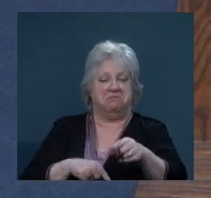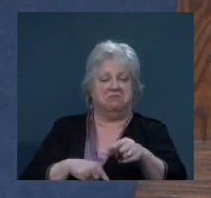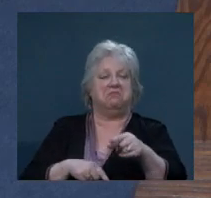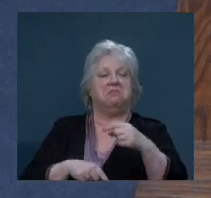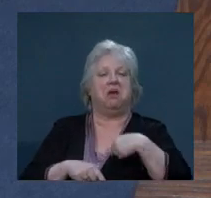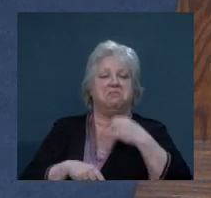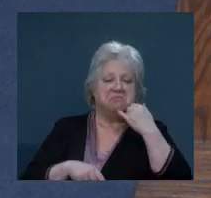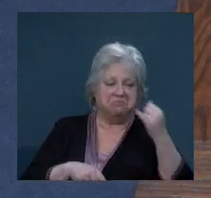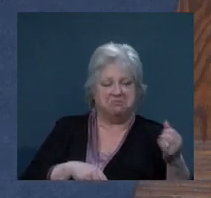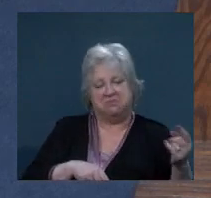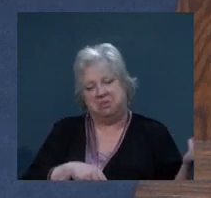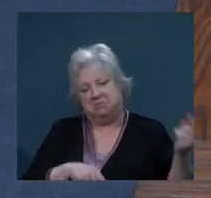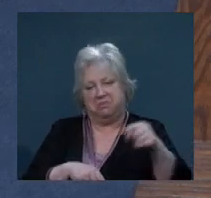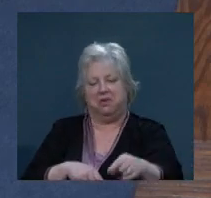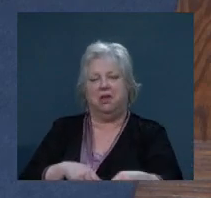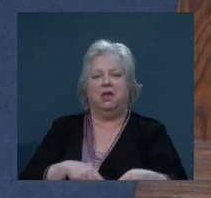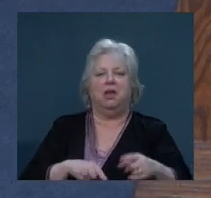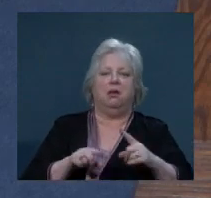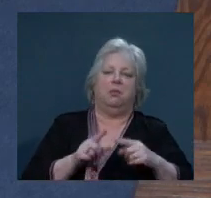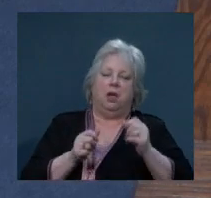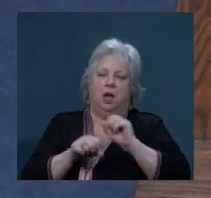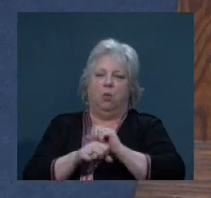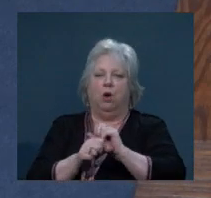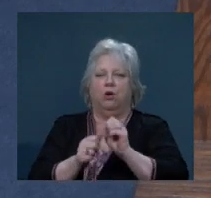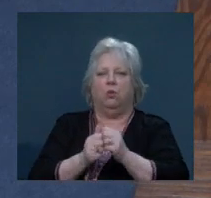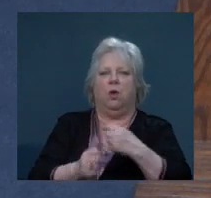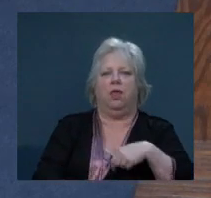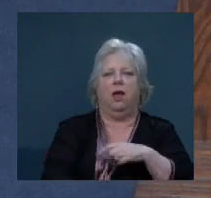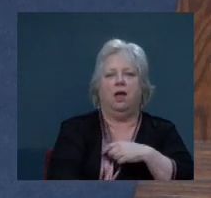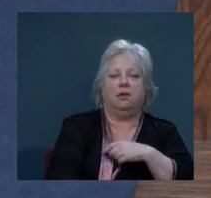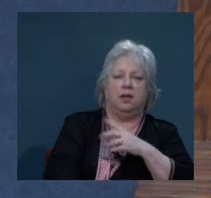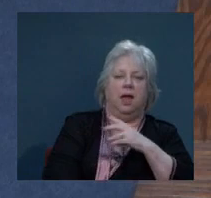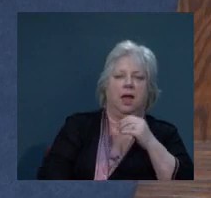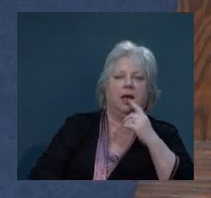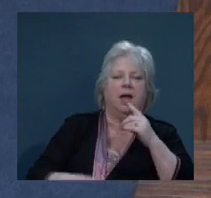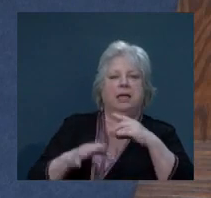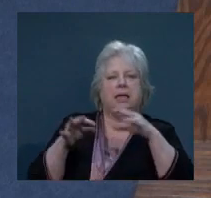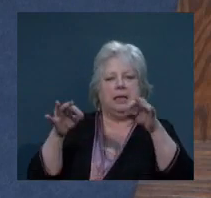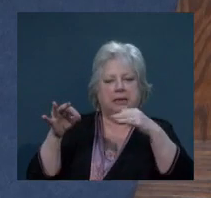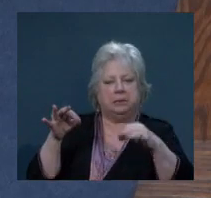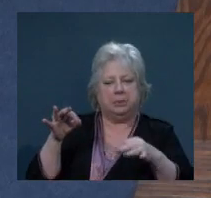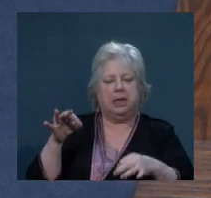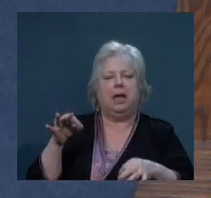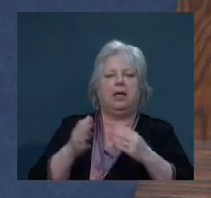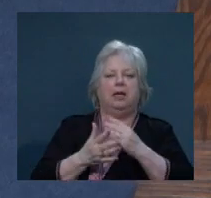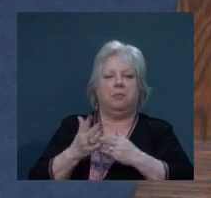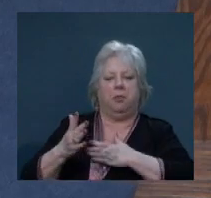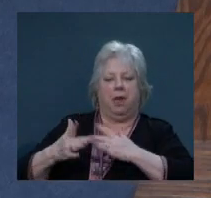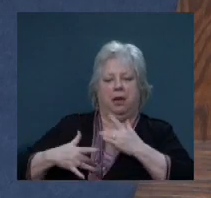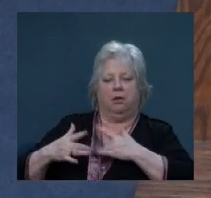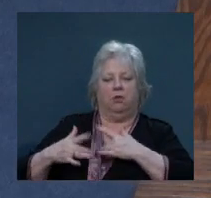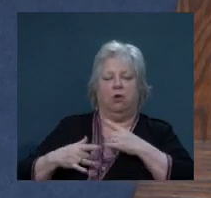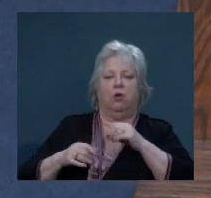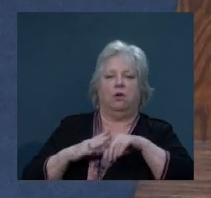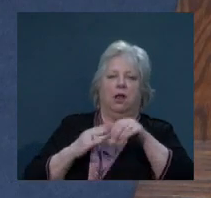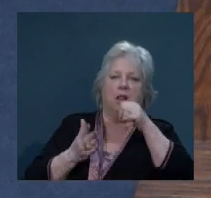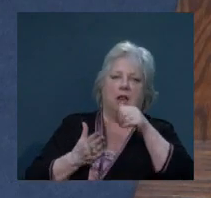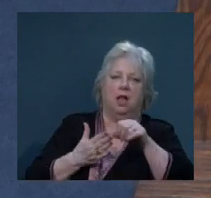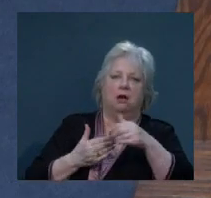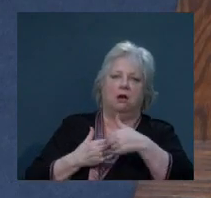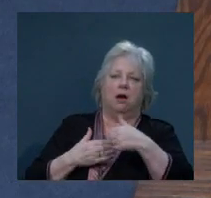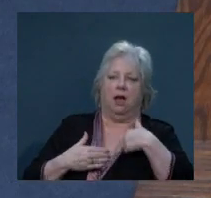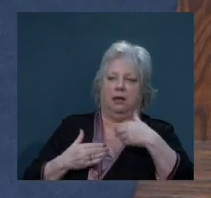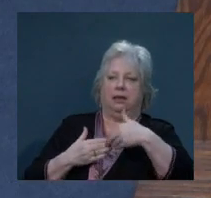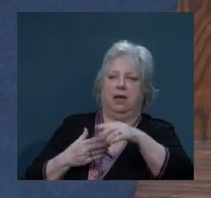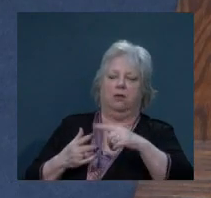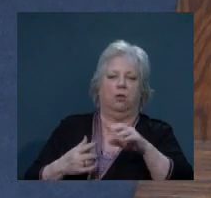But he works with us, and I did outline some of the concerns in the letter that I sent to Mr. Carney,